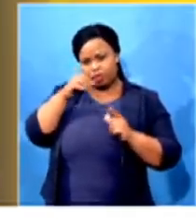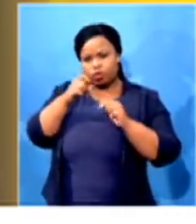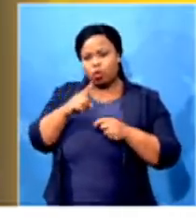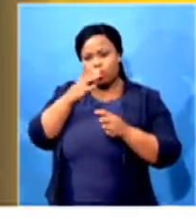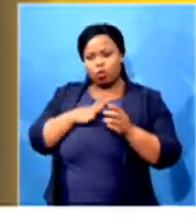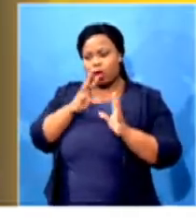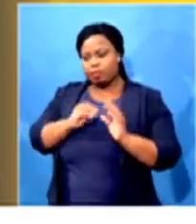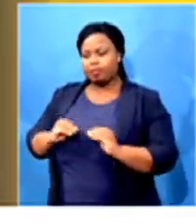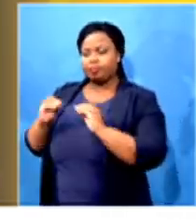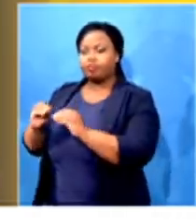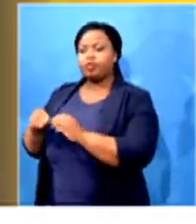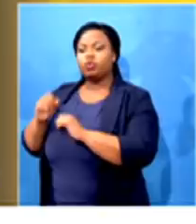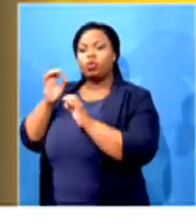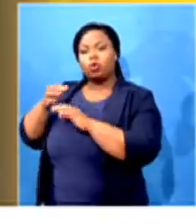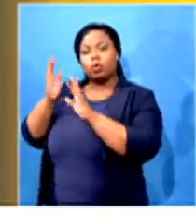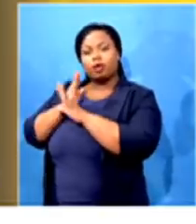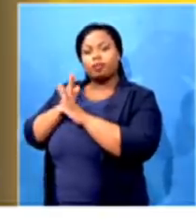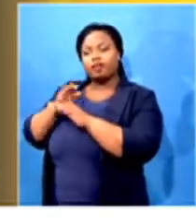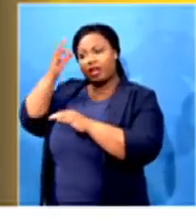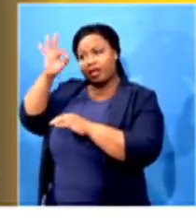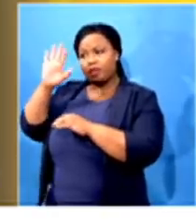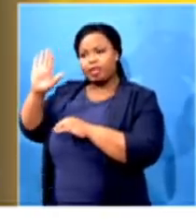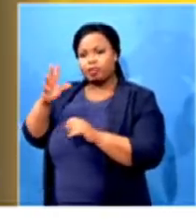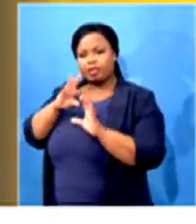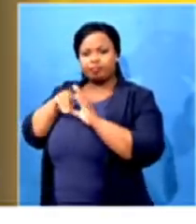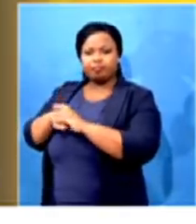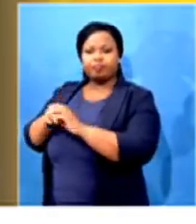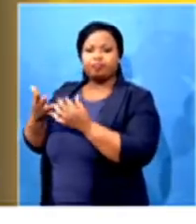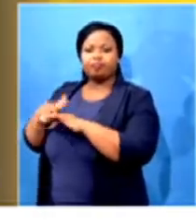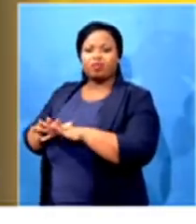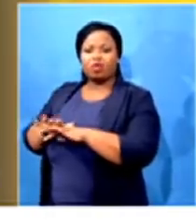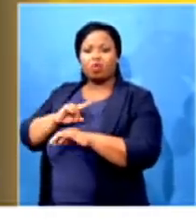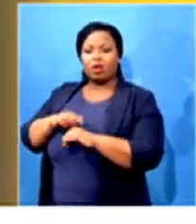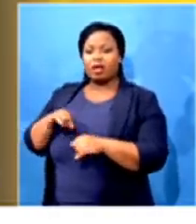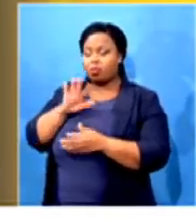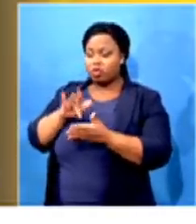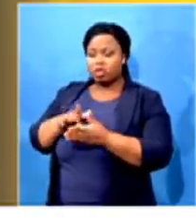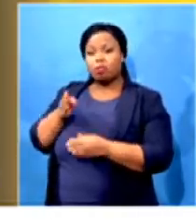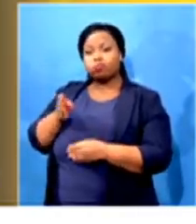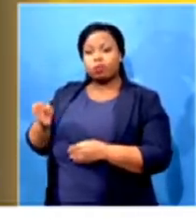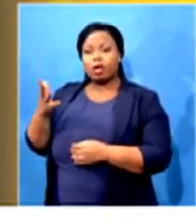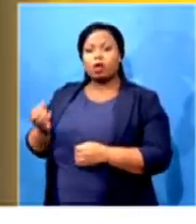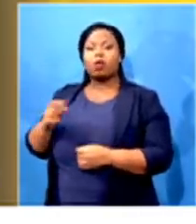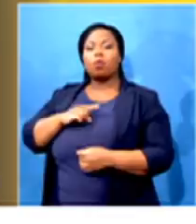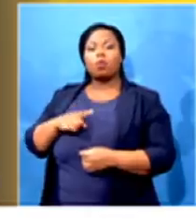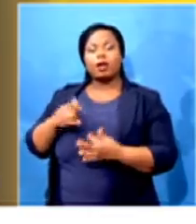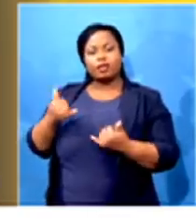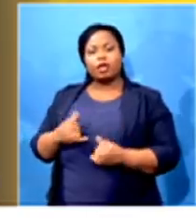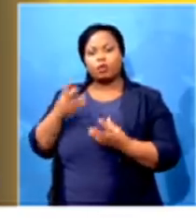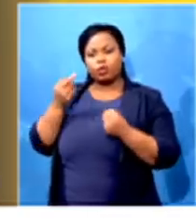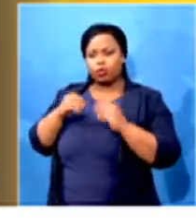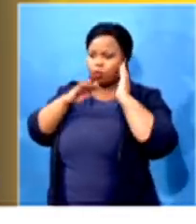because we want to add on the capacity that we have, not because we have vacancies, but because we have created new beds